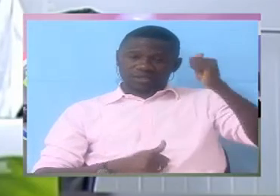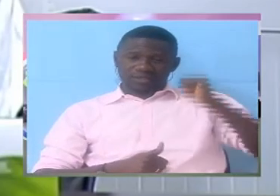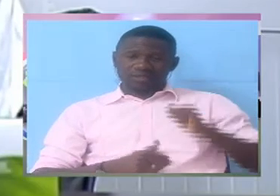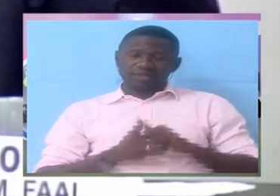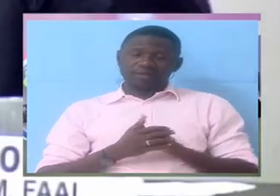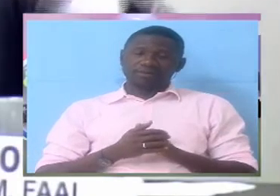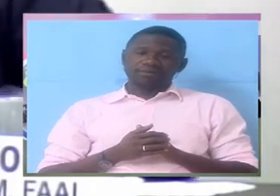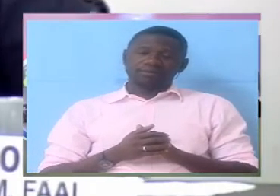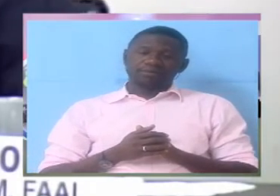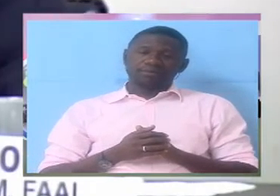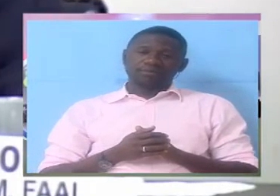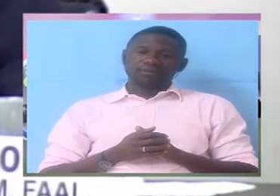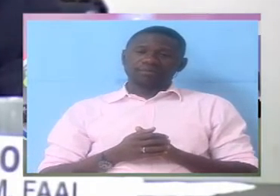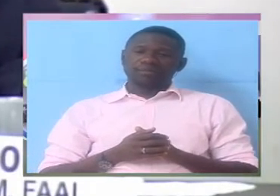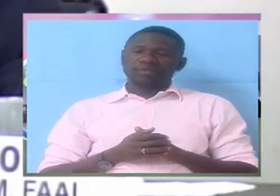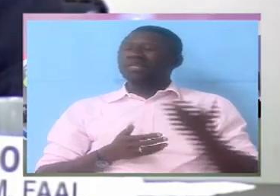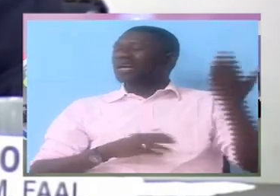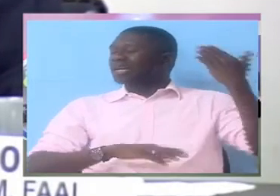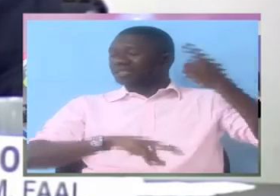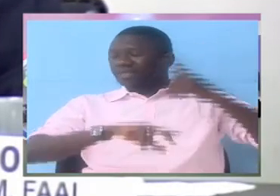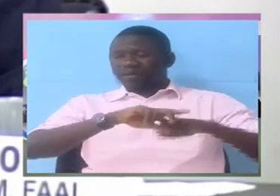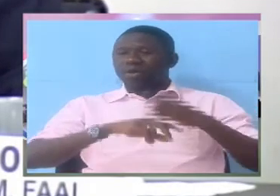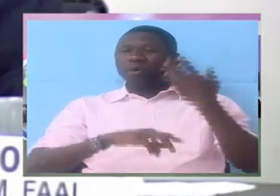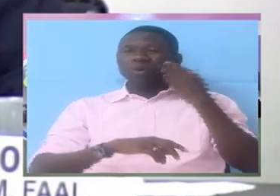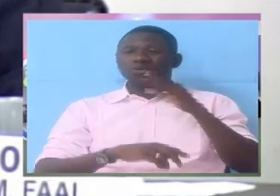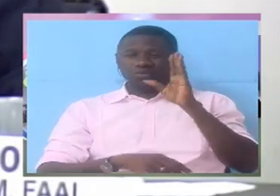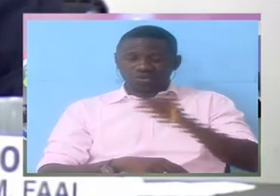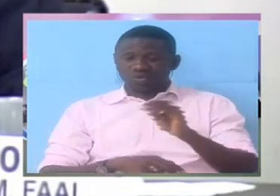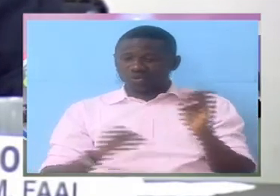During when you did it, nothing happened to you. No.